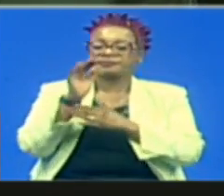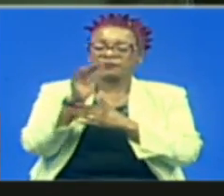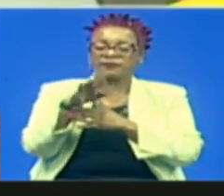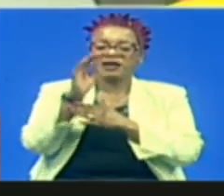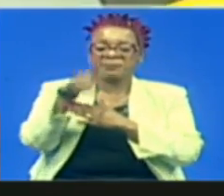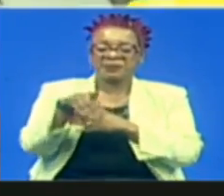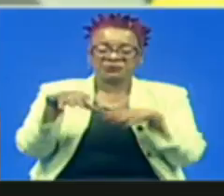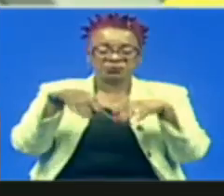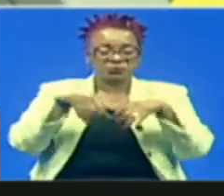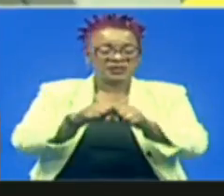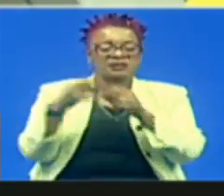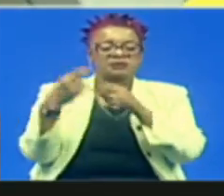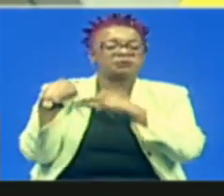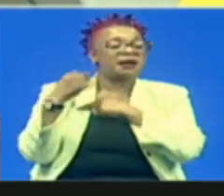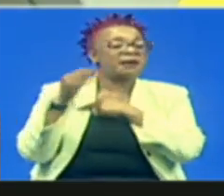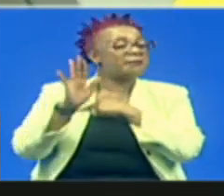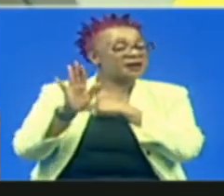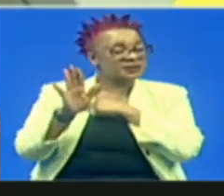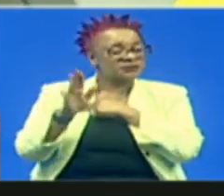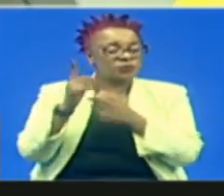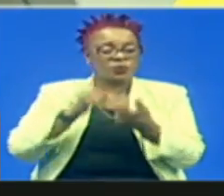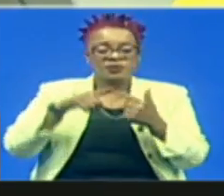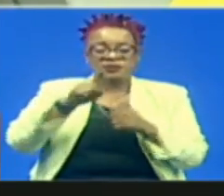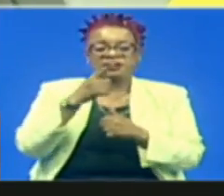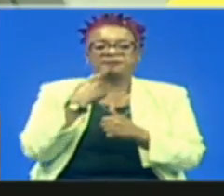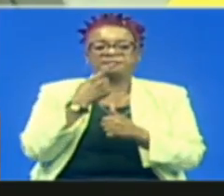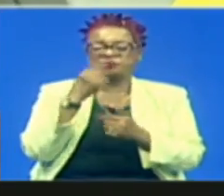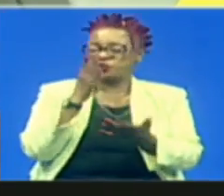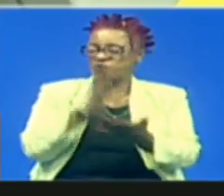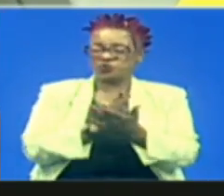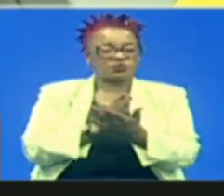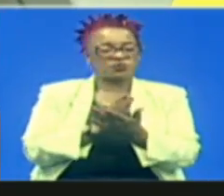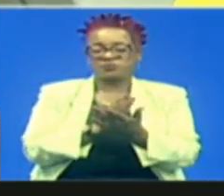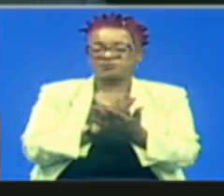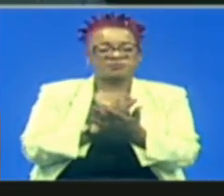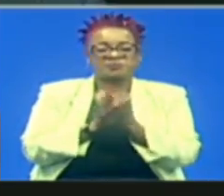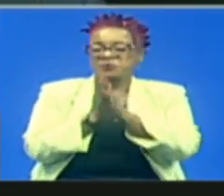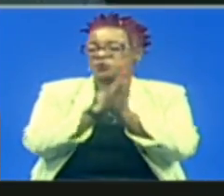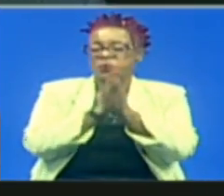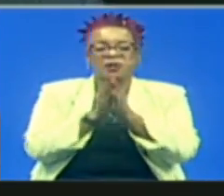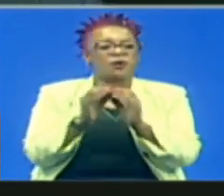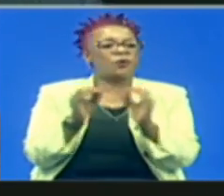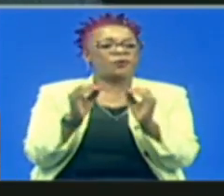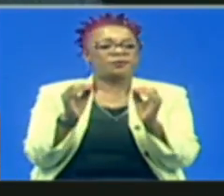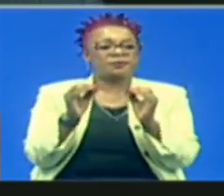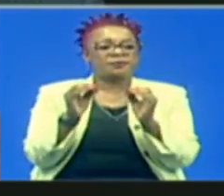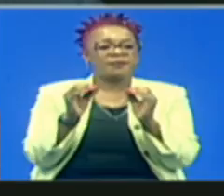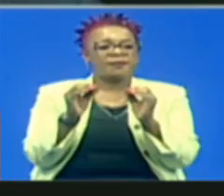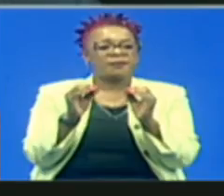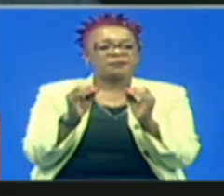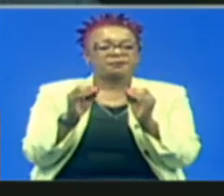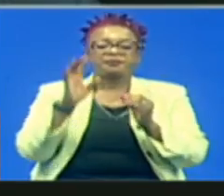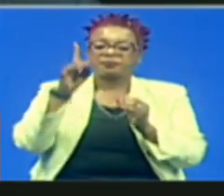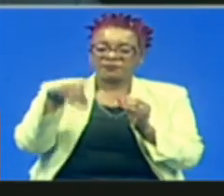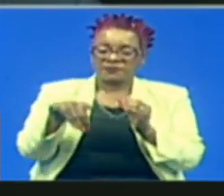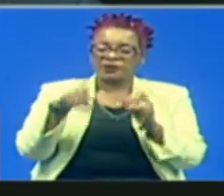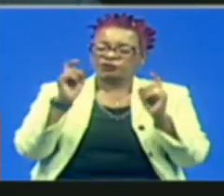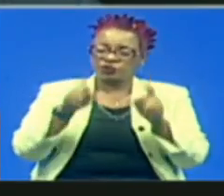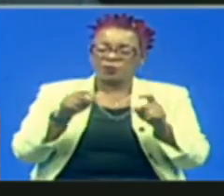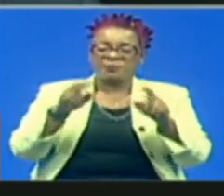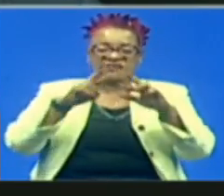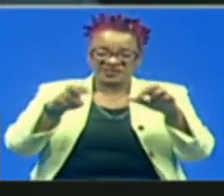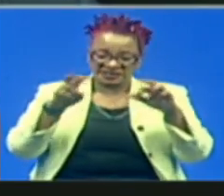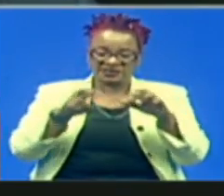take responsibility for what they say are untrue assassination claims. The deputy president be probed